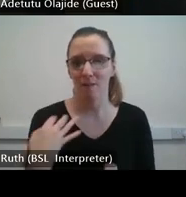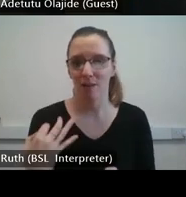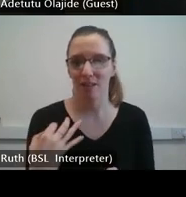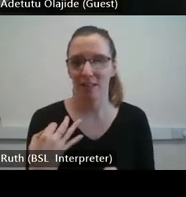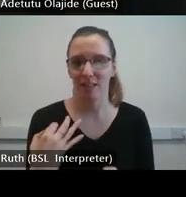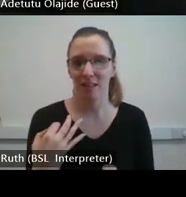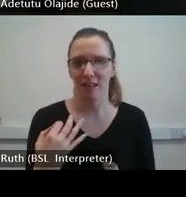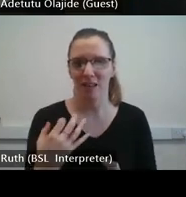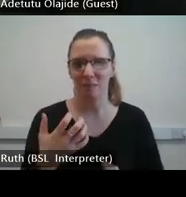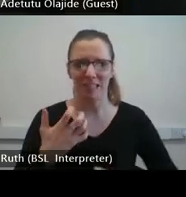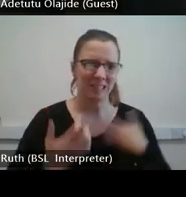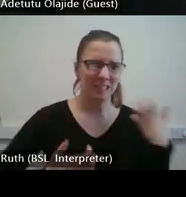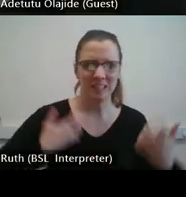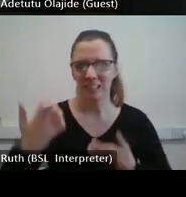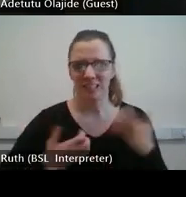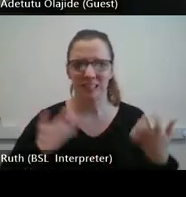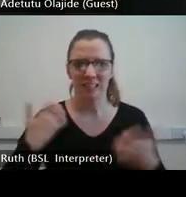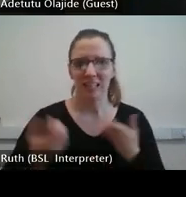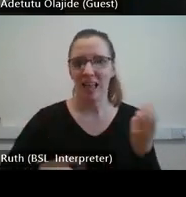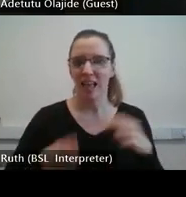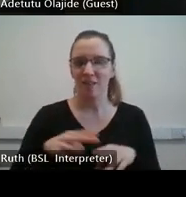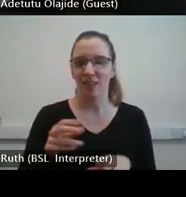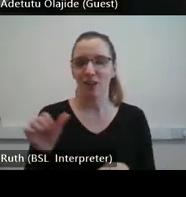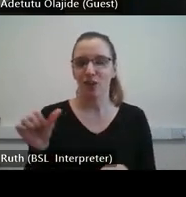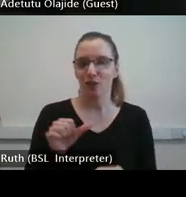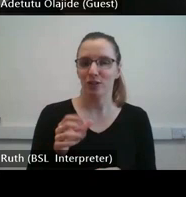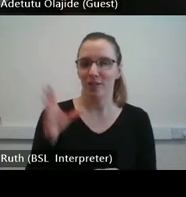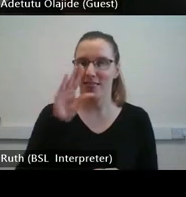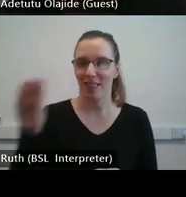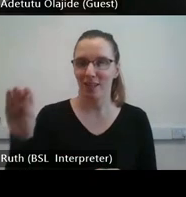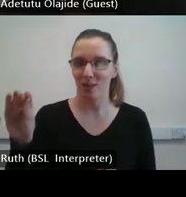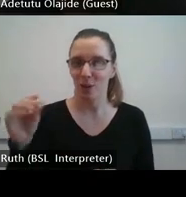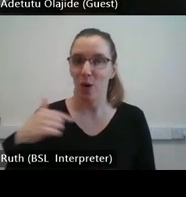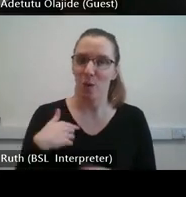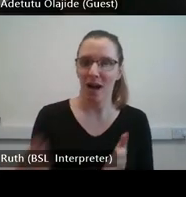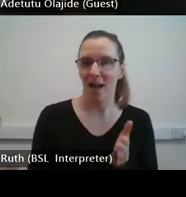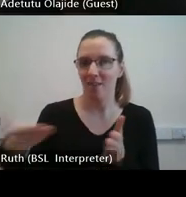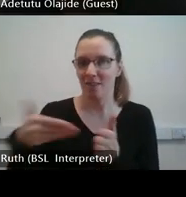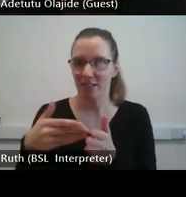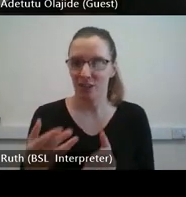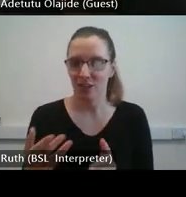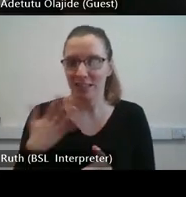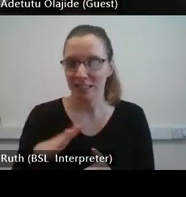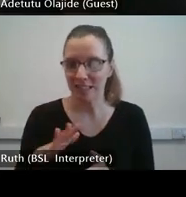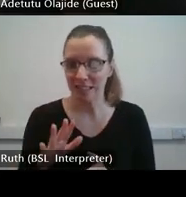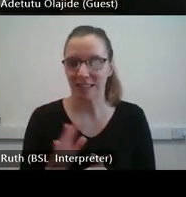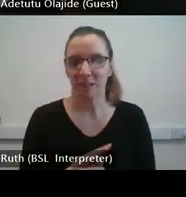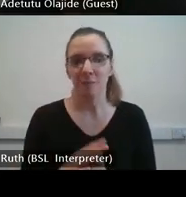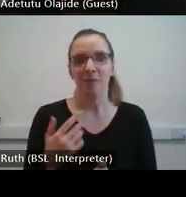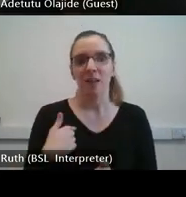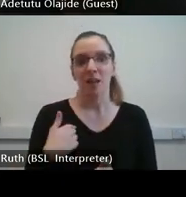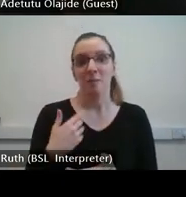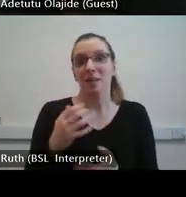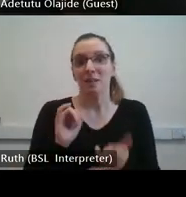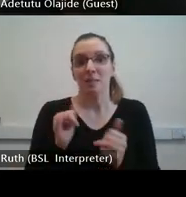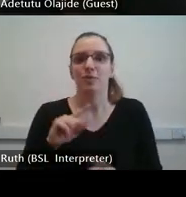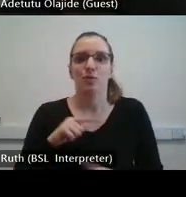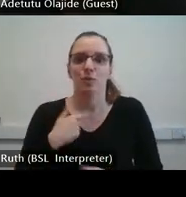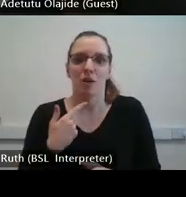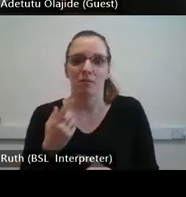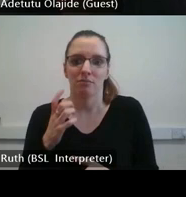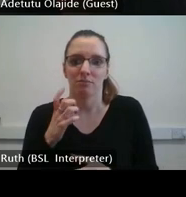kicking off when they've been given every opportunity to communicate the stuff, you know, there's some things you can't communicate until you're there, maybe, and you need to read the